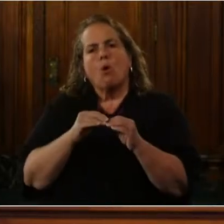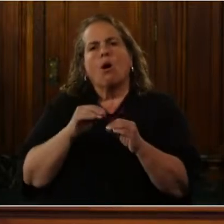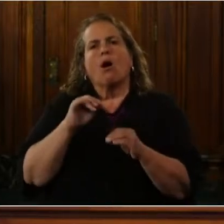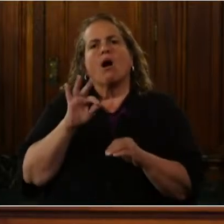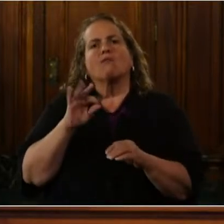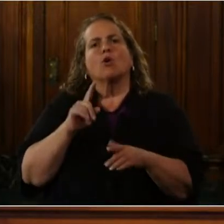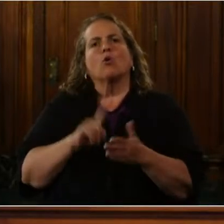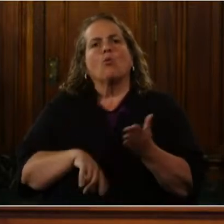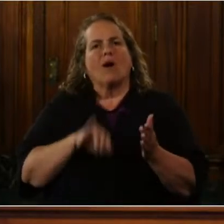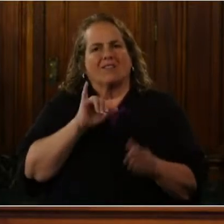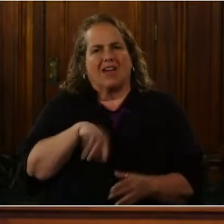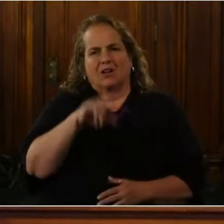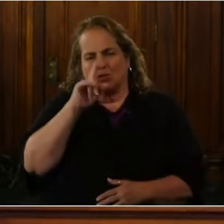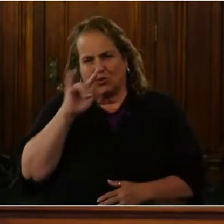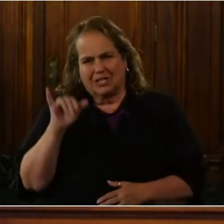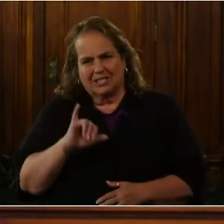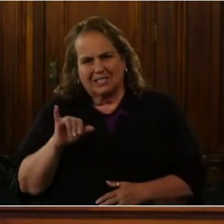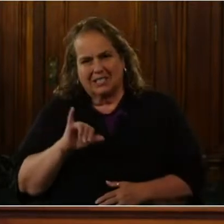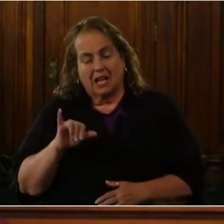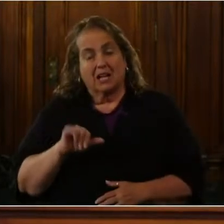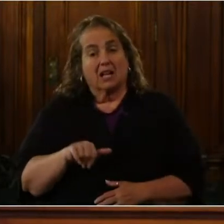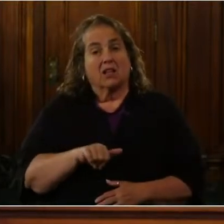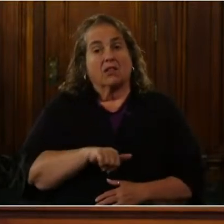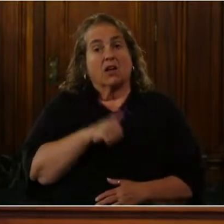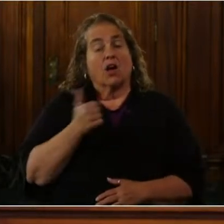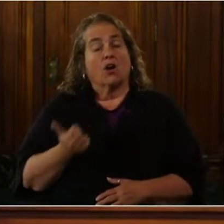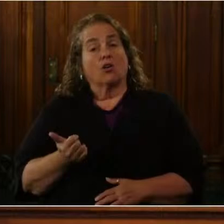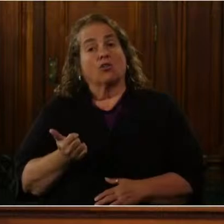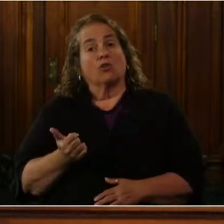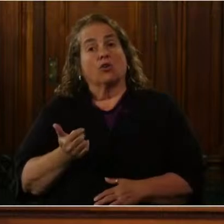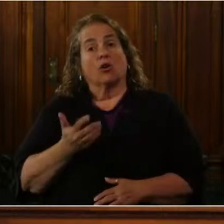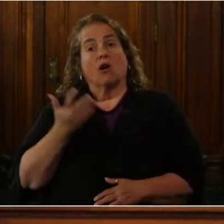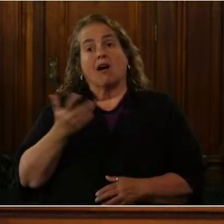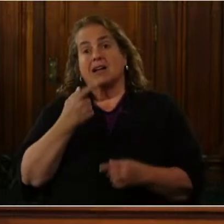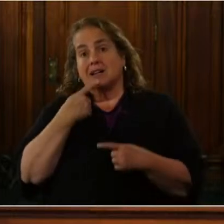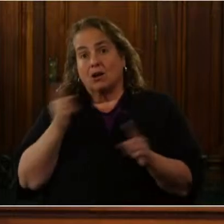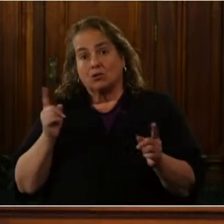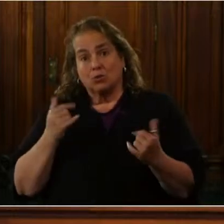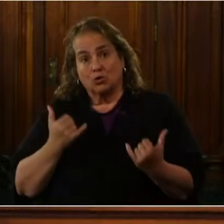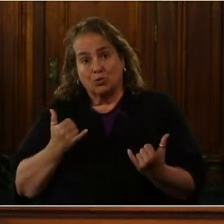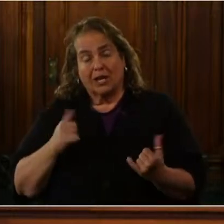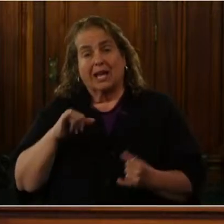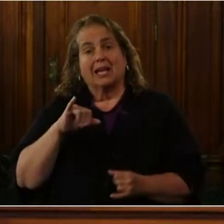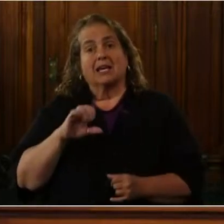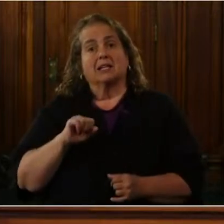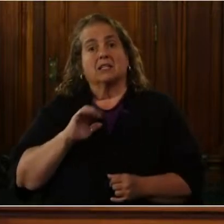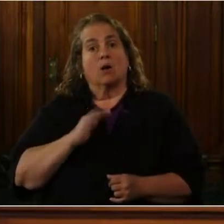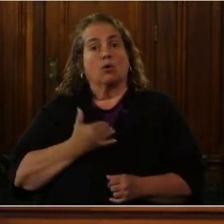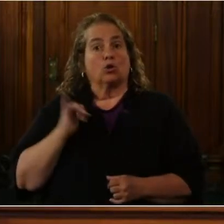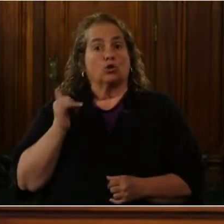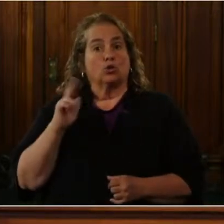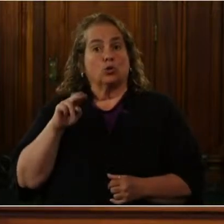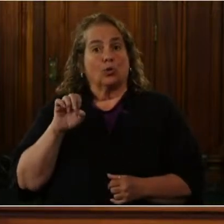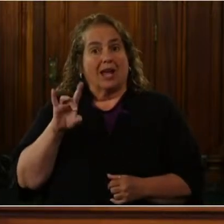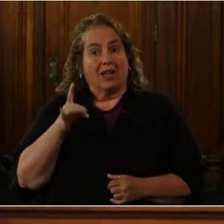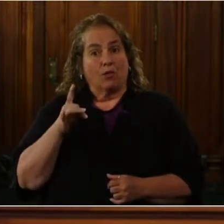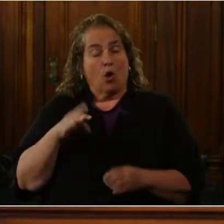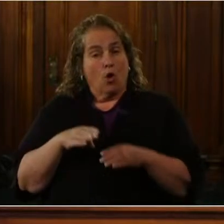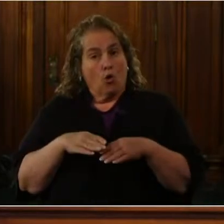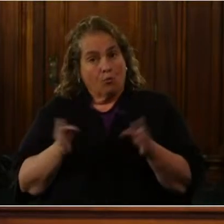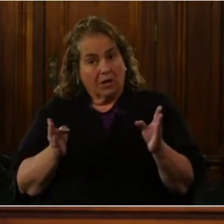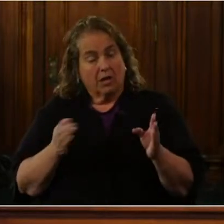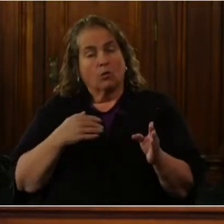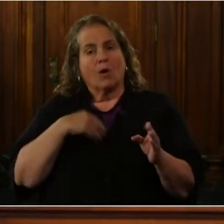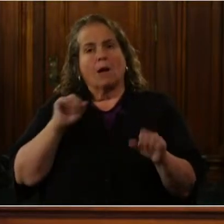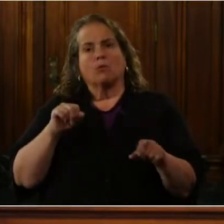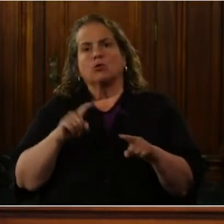of what that'll look like. The other announcement today is our June 8th opening. We've been able to add